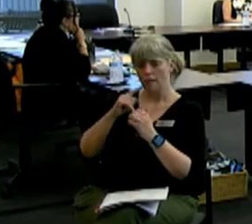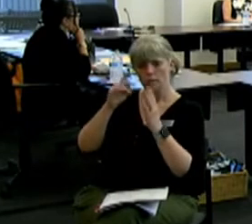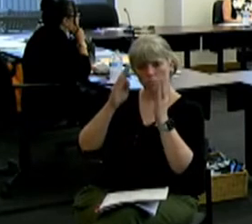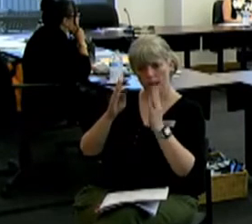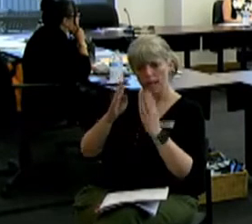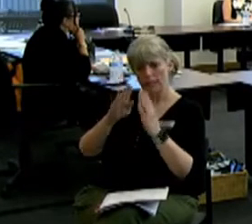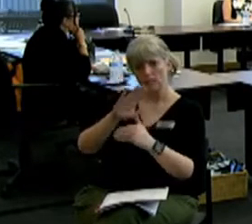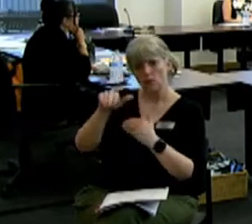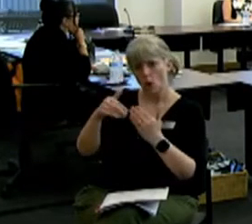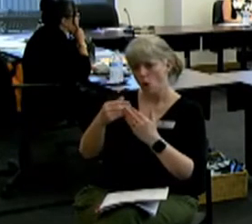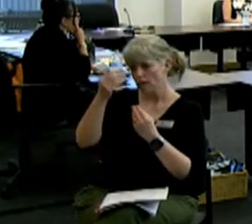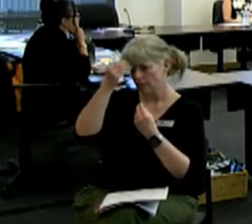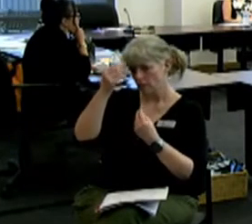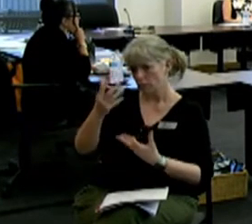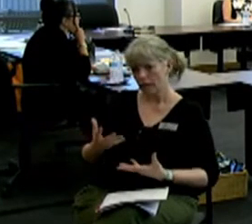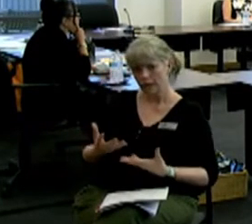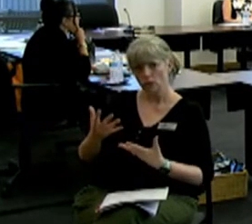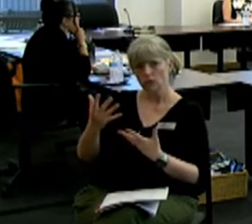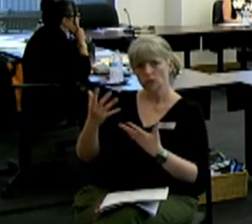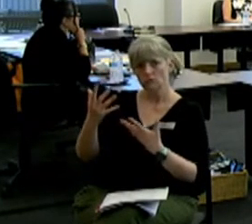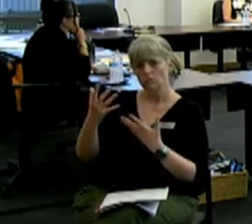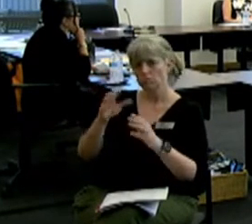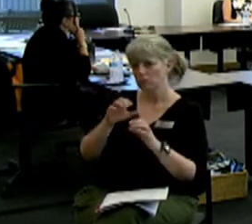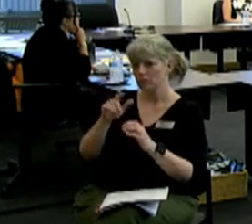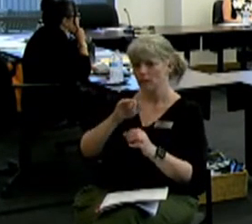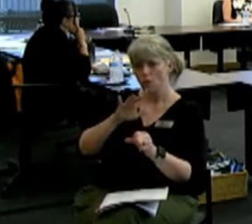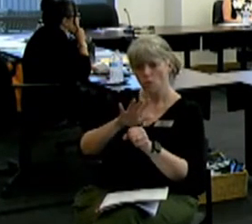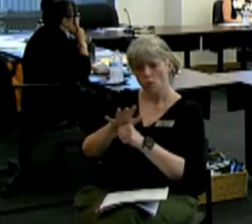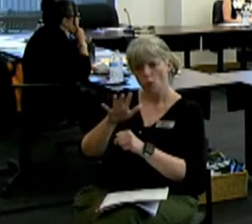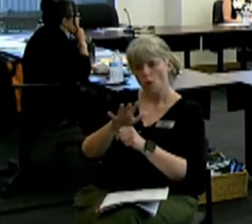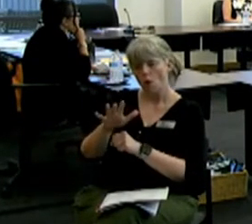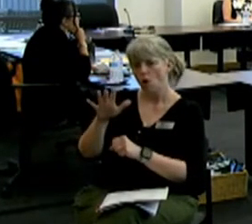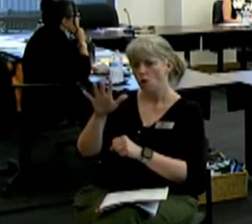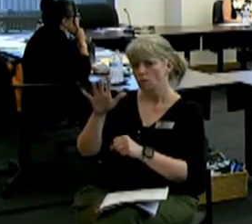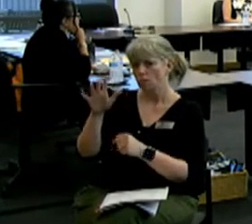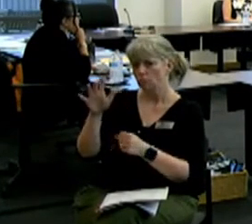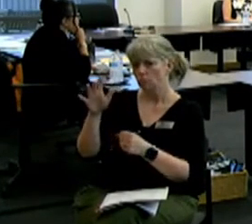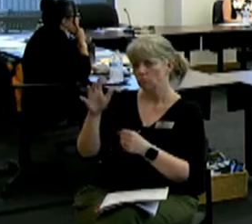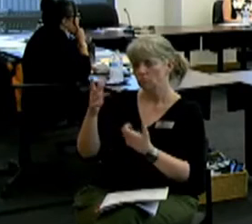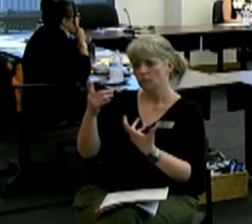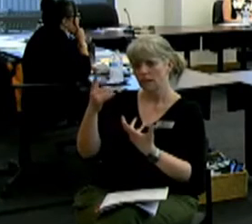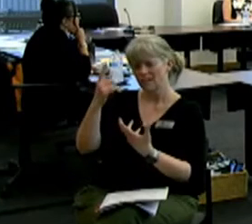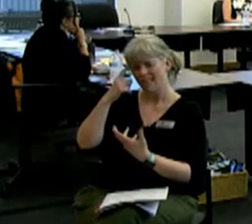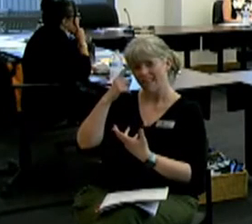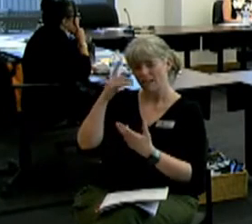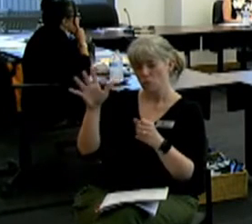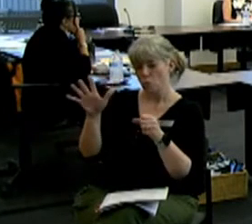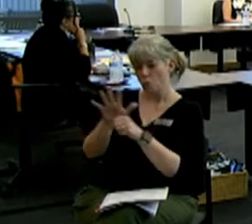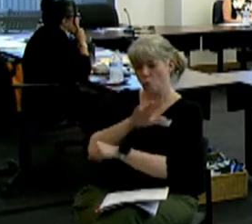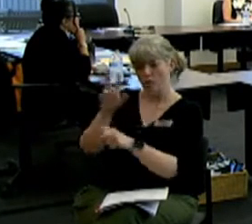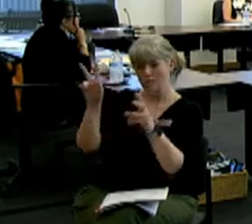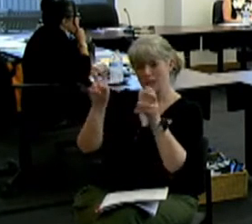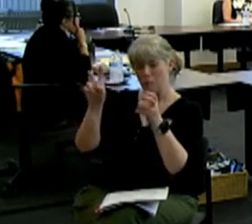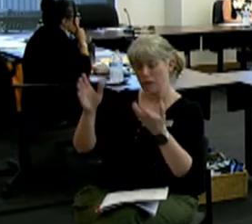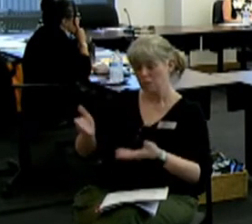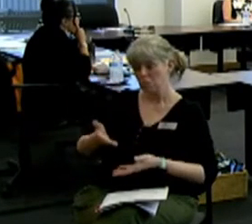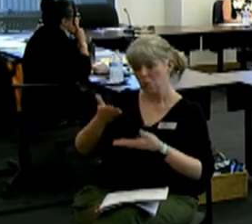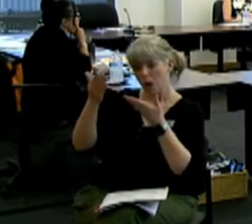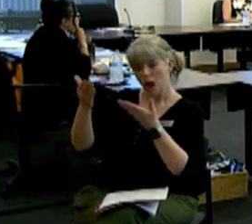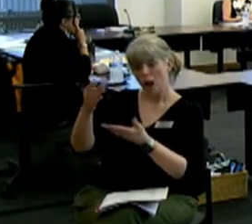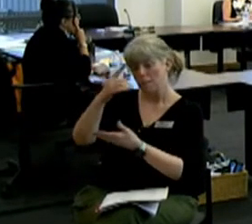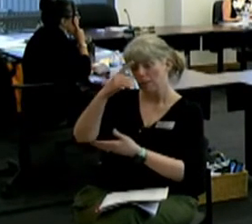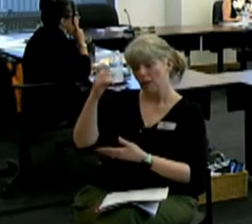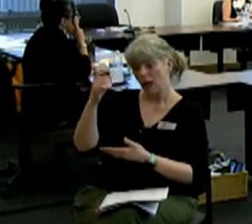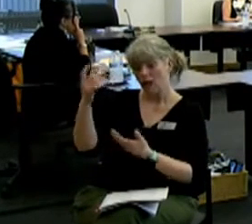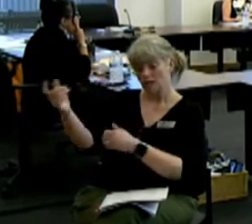to all of this information, but they've done very, very thorough reviews before. So I just think that this whole topic is being brought up